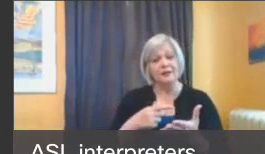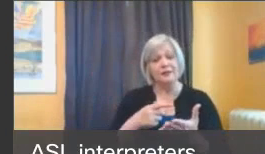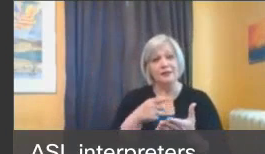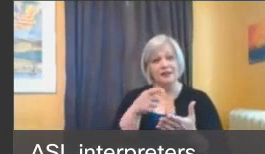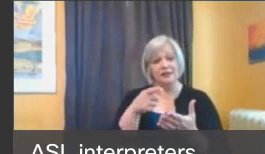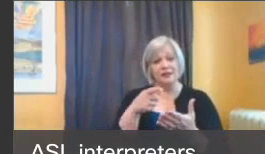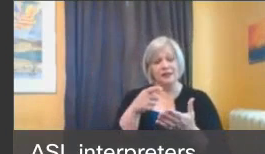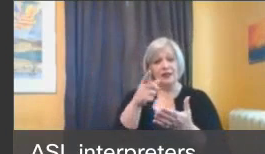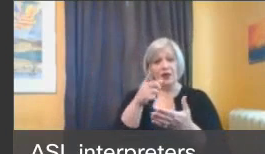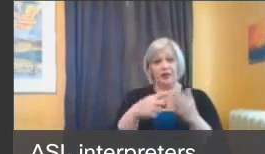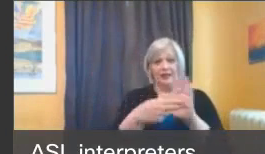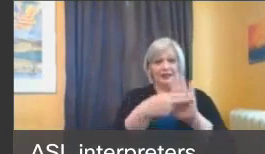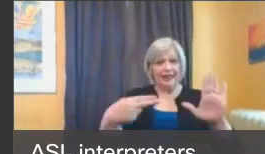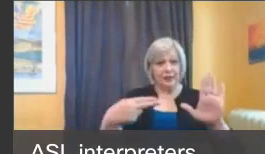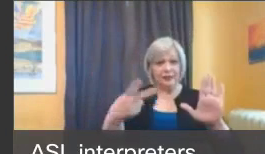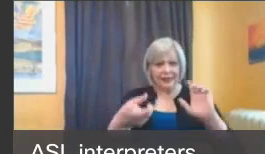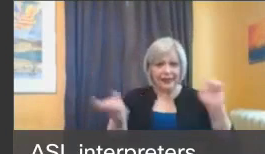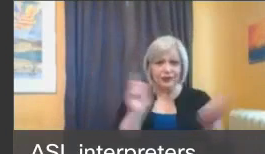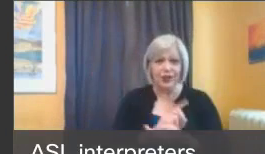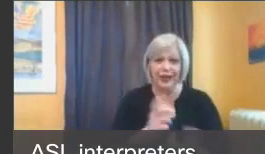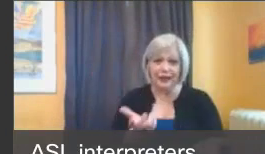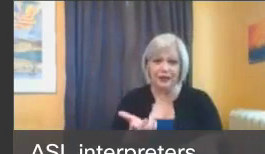actions can be reversed.